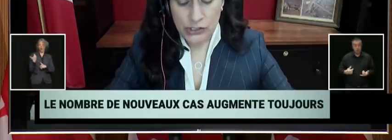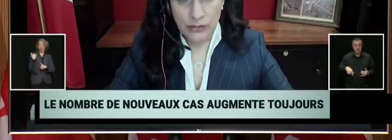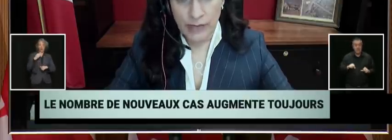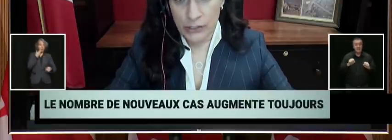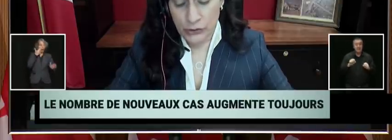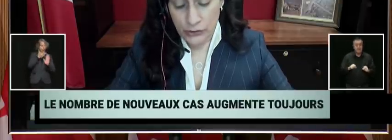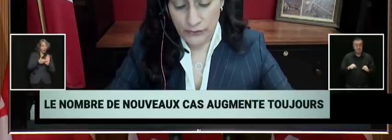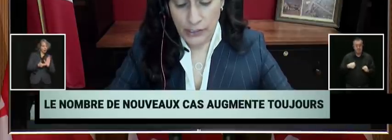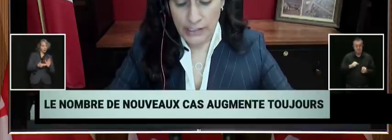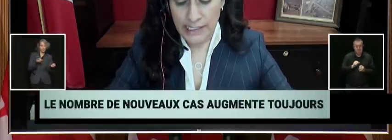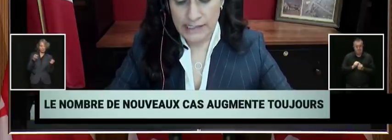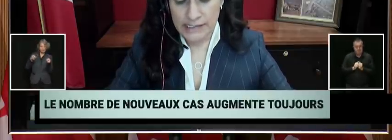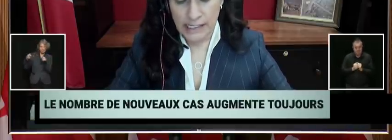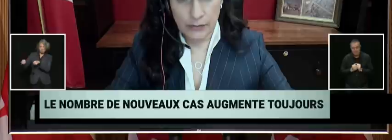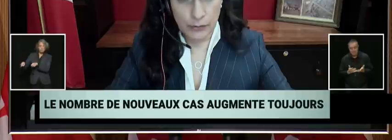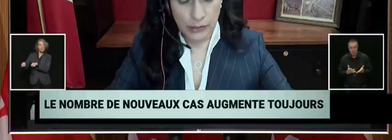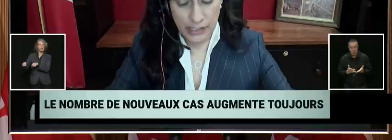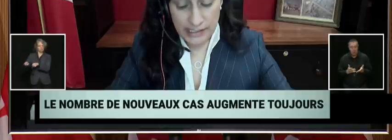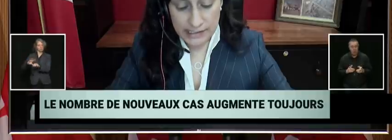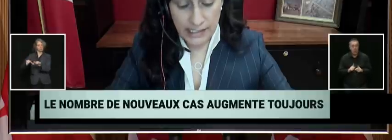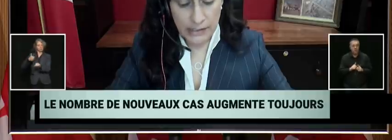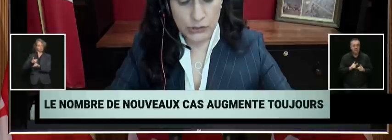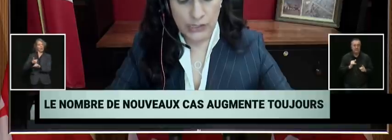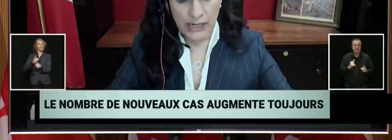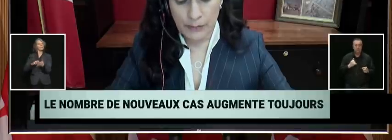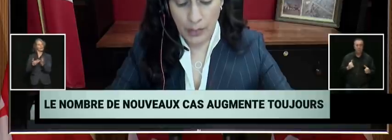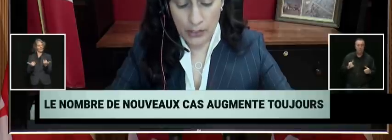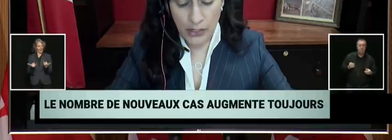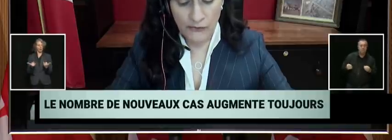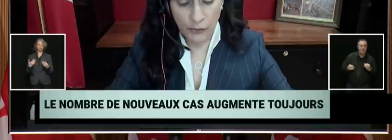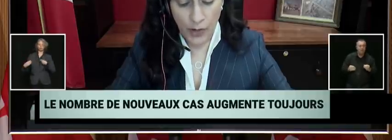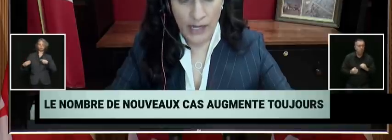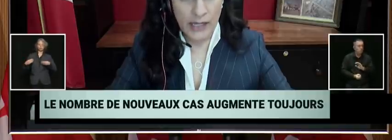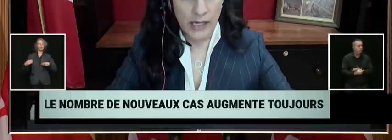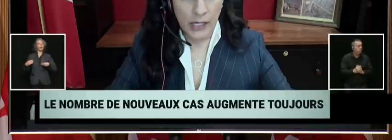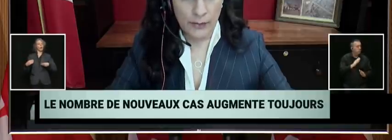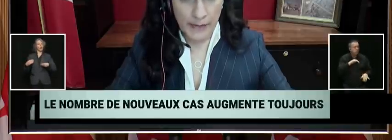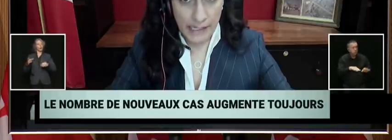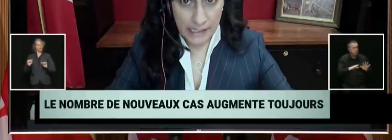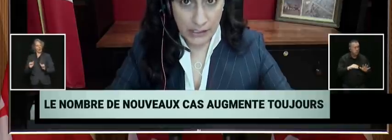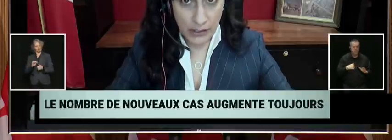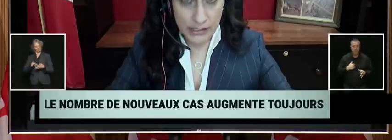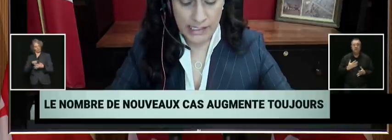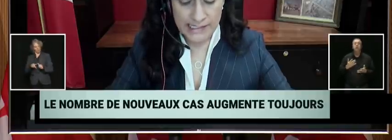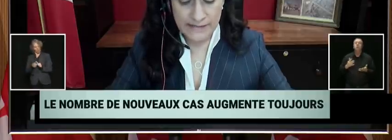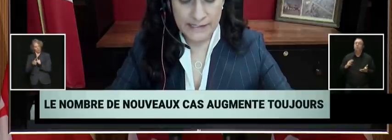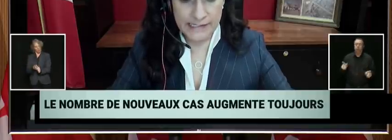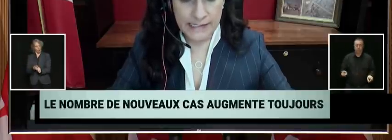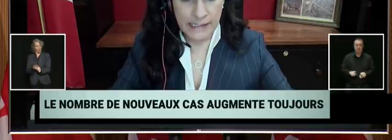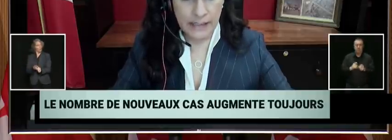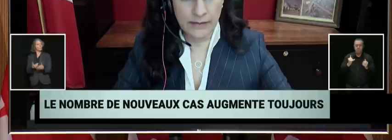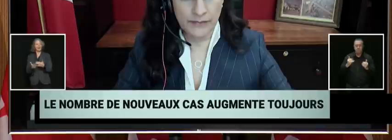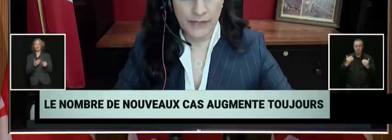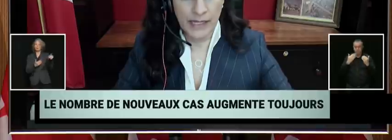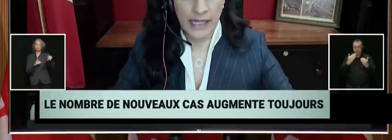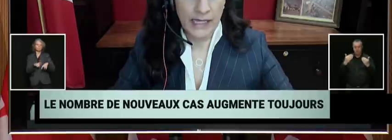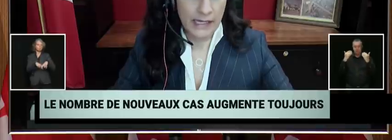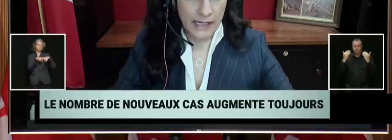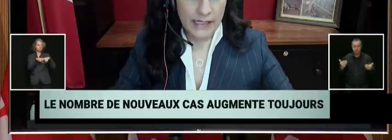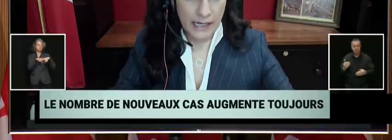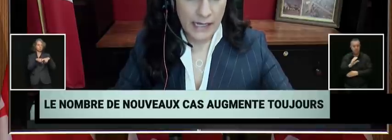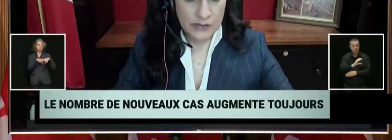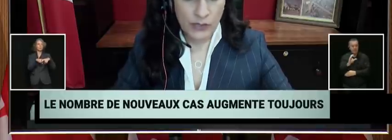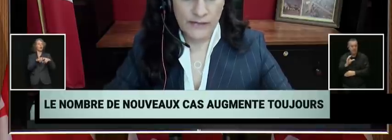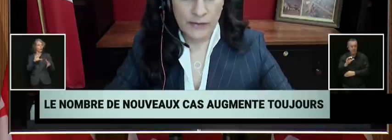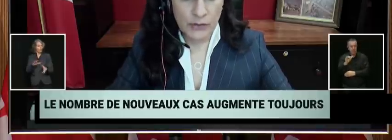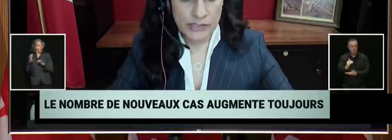marges de manœuvre nécessaires pour rester sur la bonne voie en période difficile.